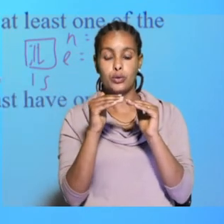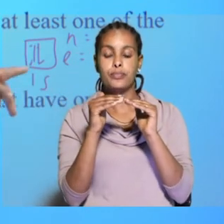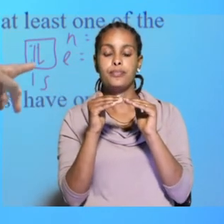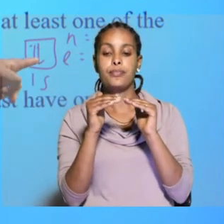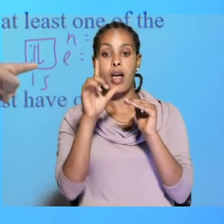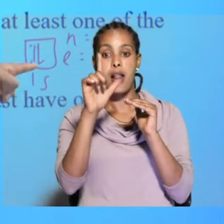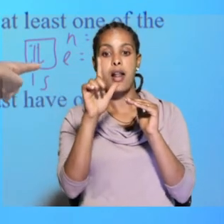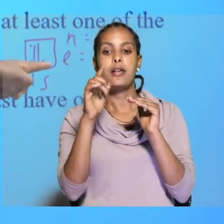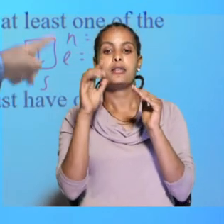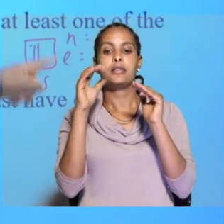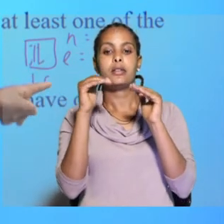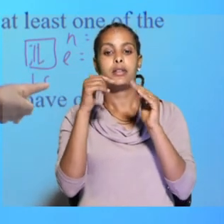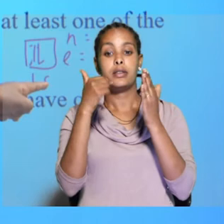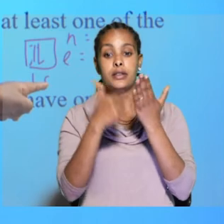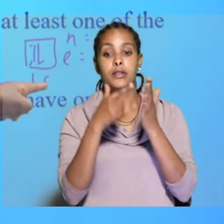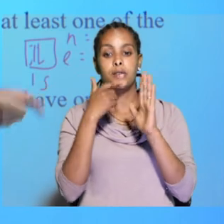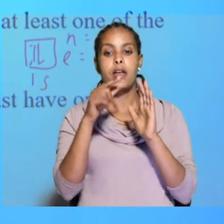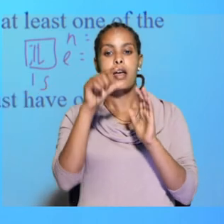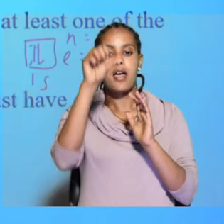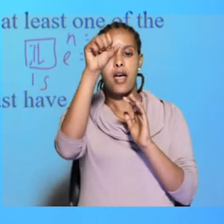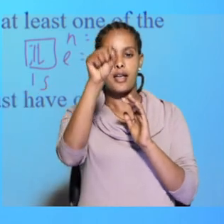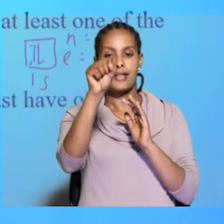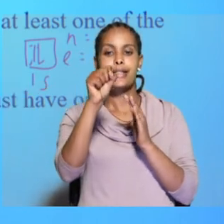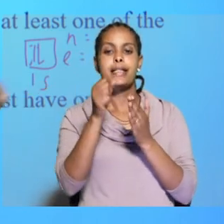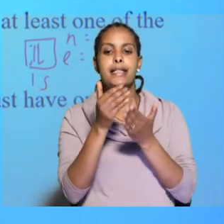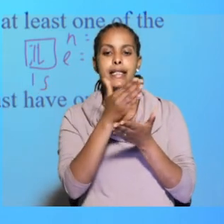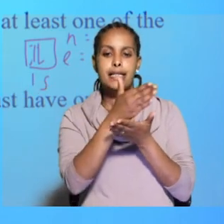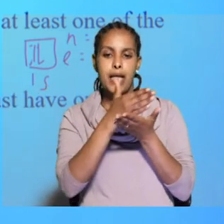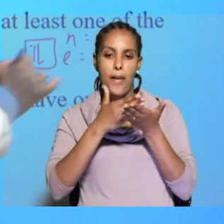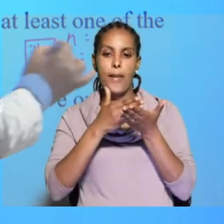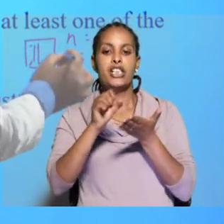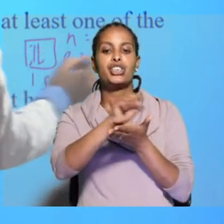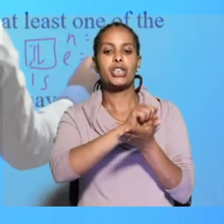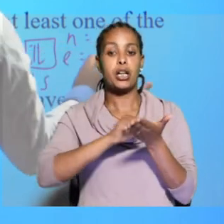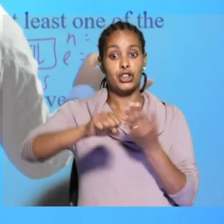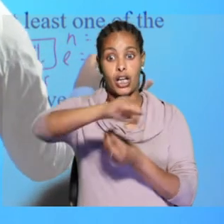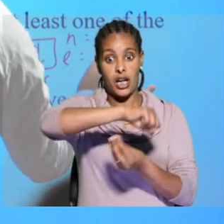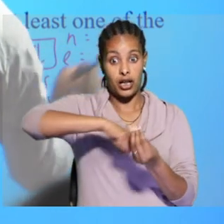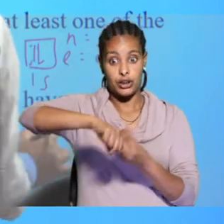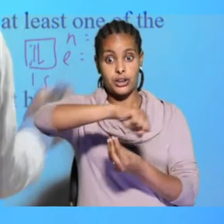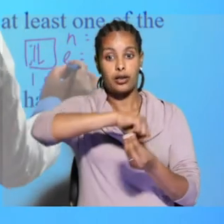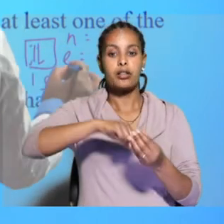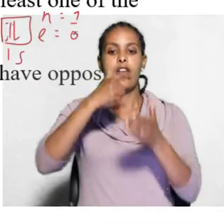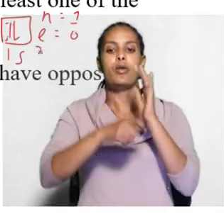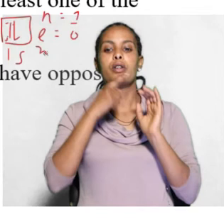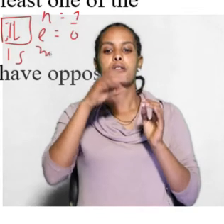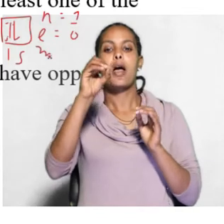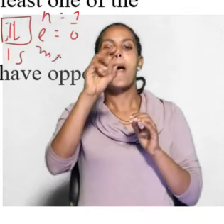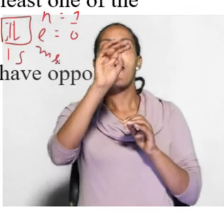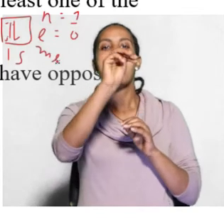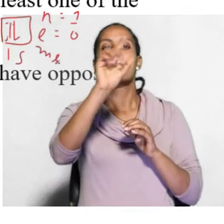yes, this is S subshell. For S subshell, the value of L is 0.